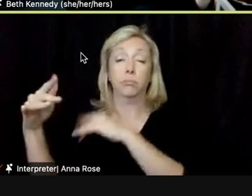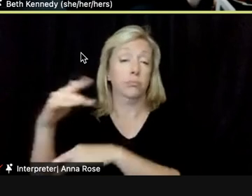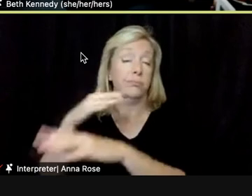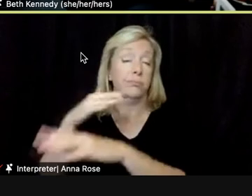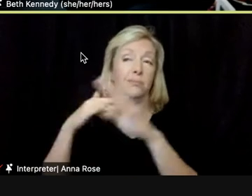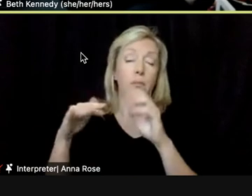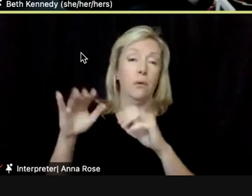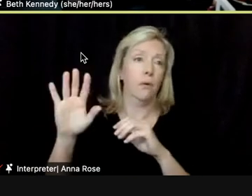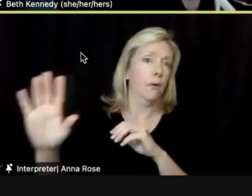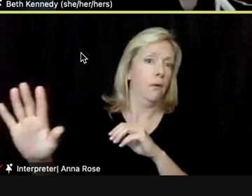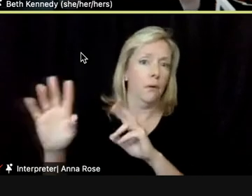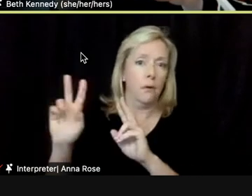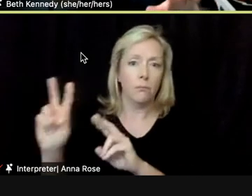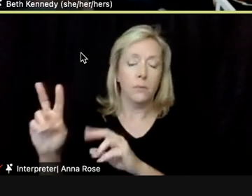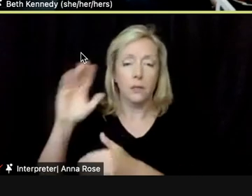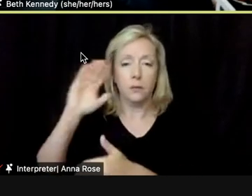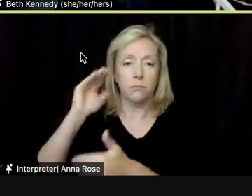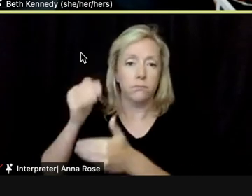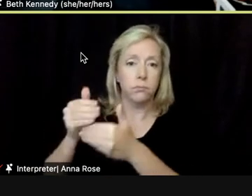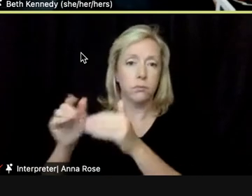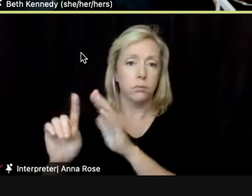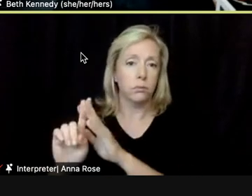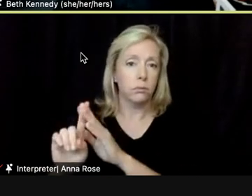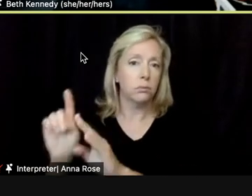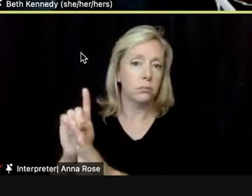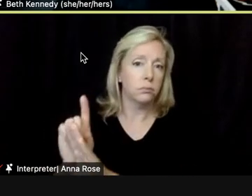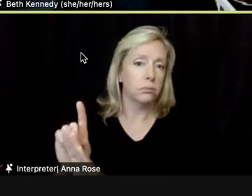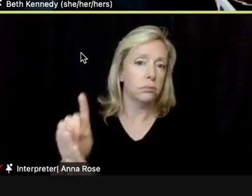myself. That's chaotic.